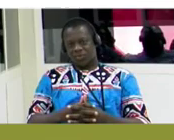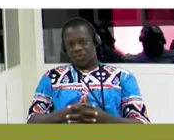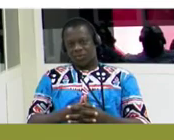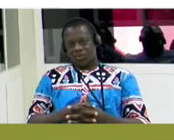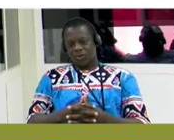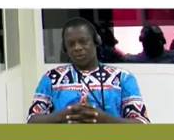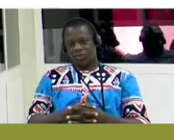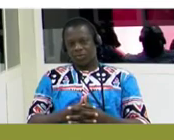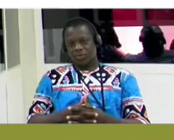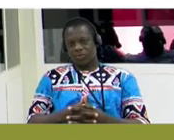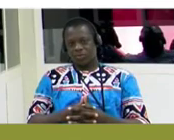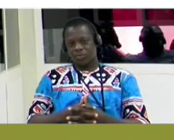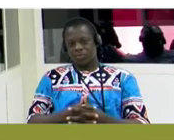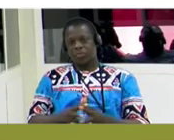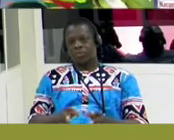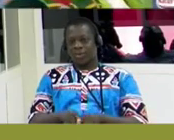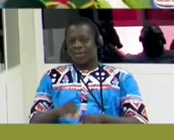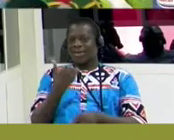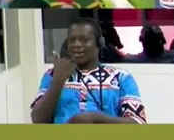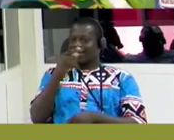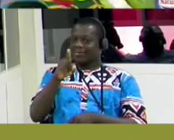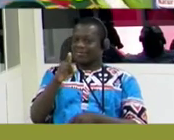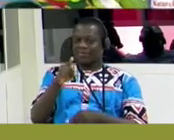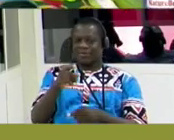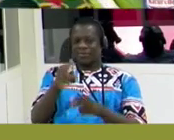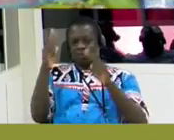Were they told what to expect?